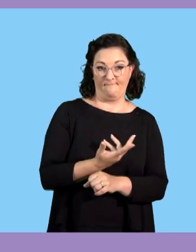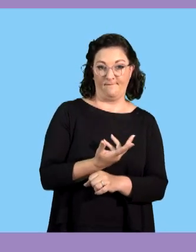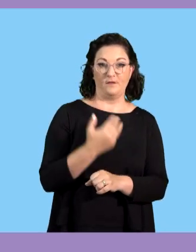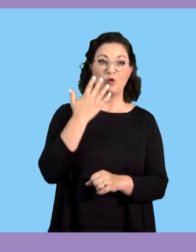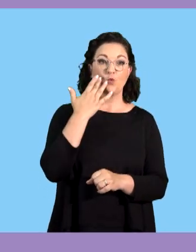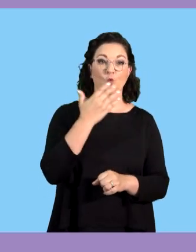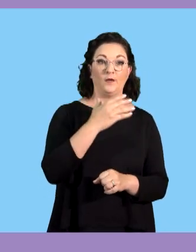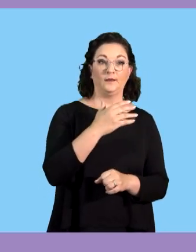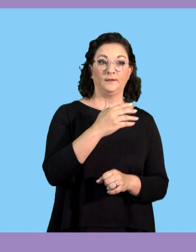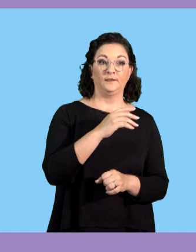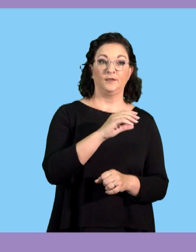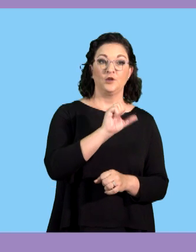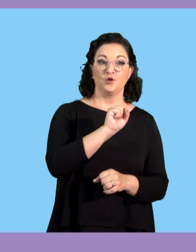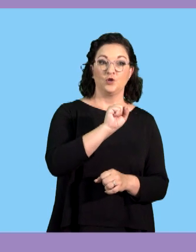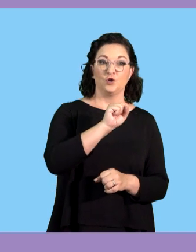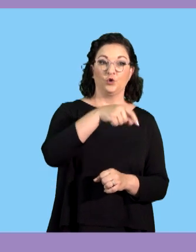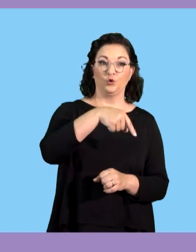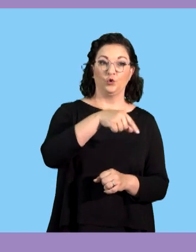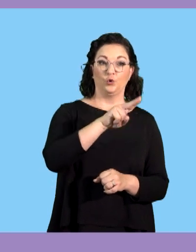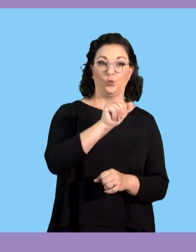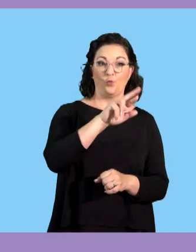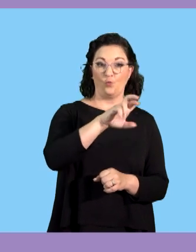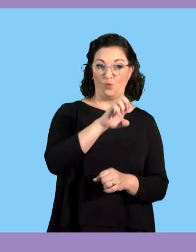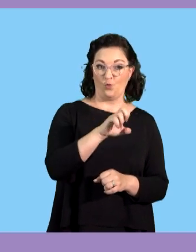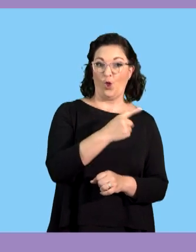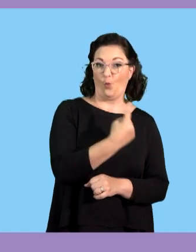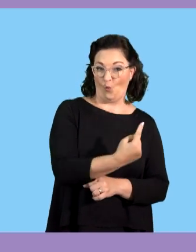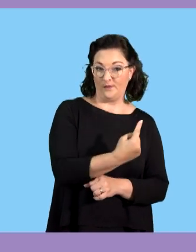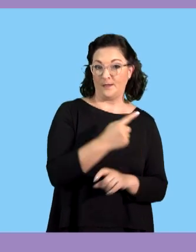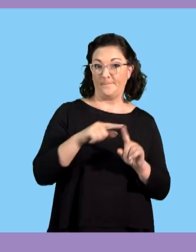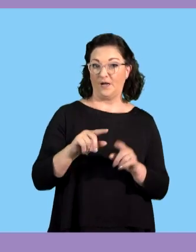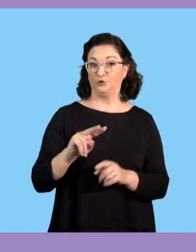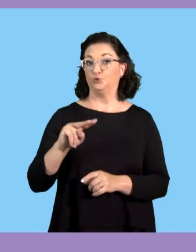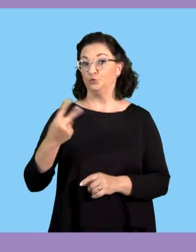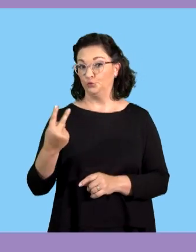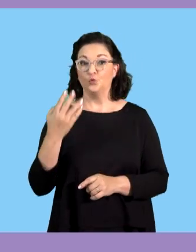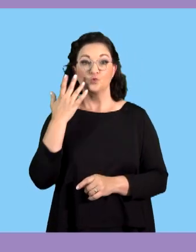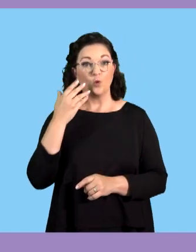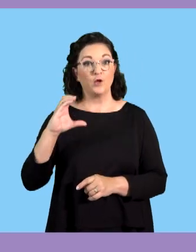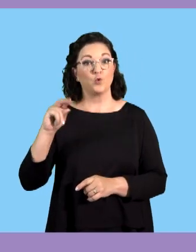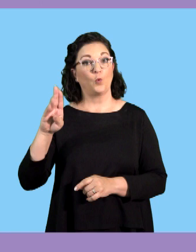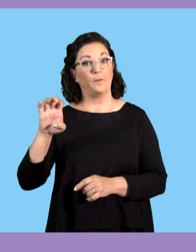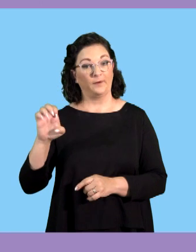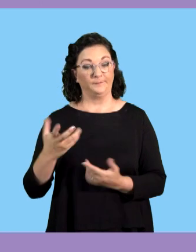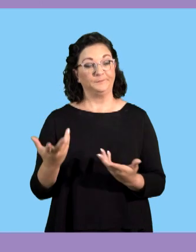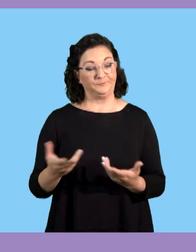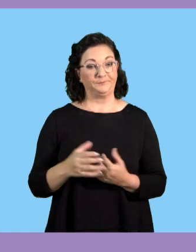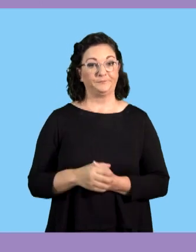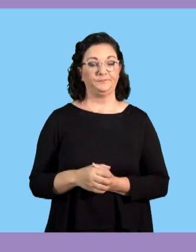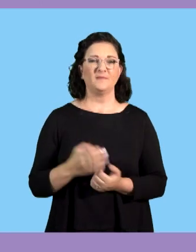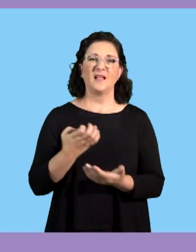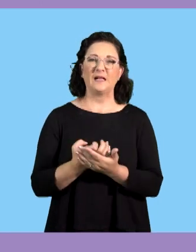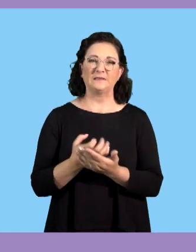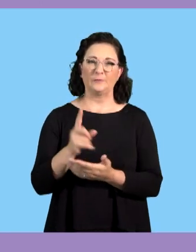if it's squaring, or twice if it's cubing. Let's look at examples.